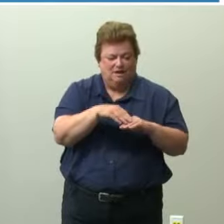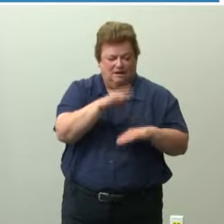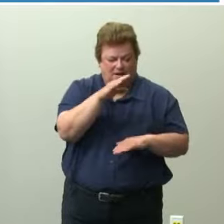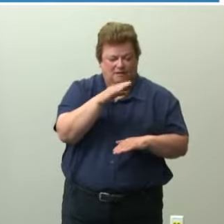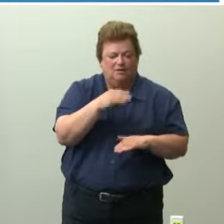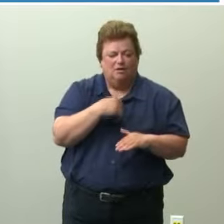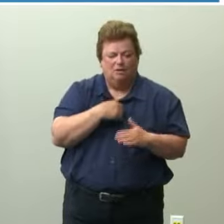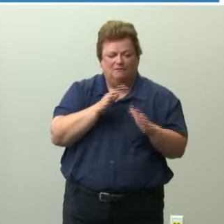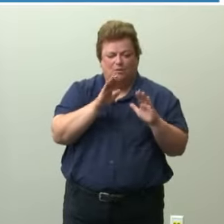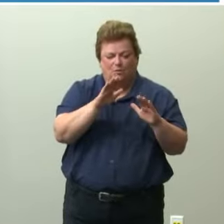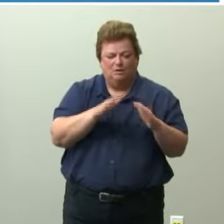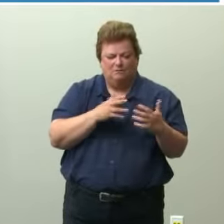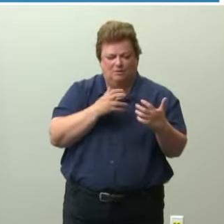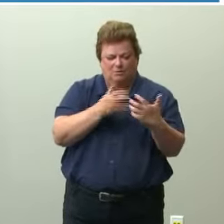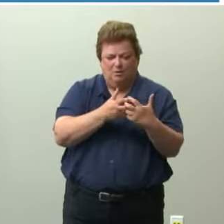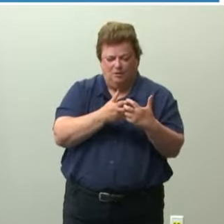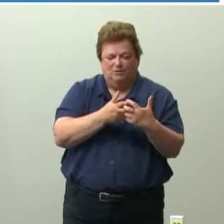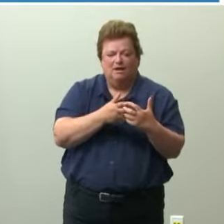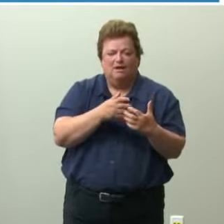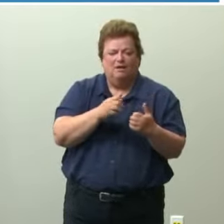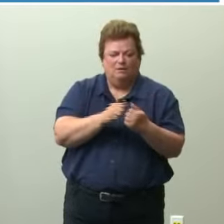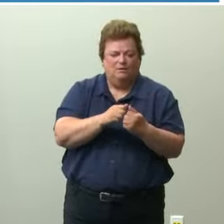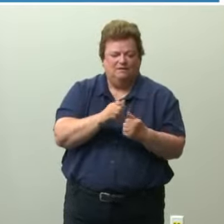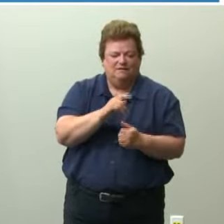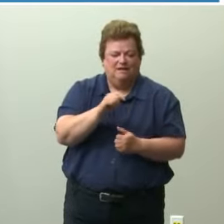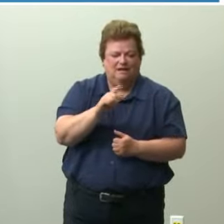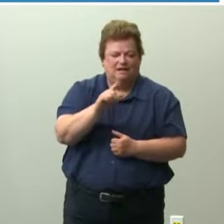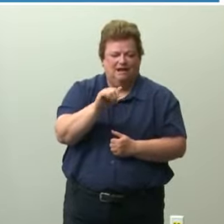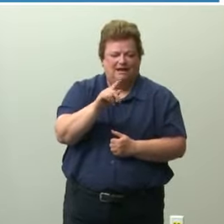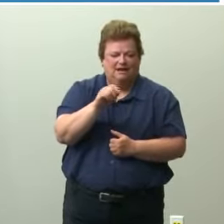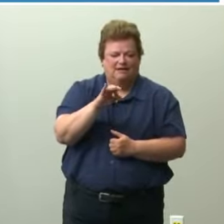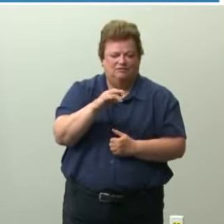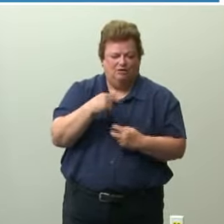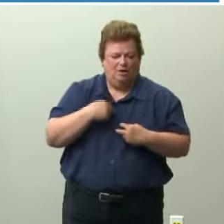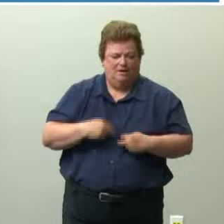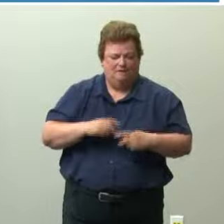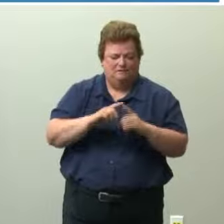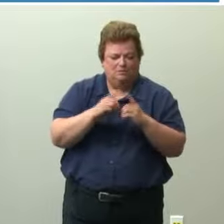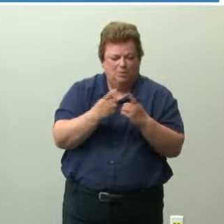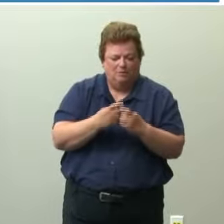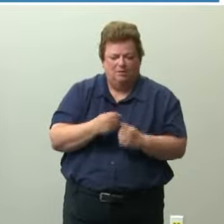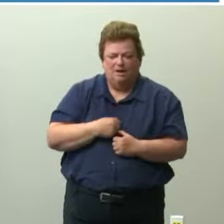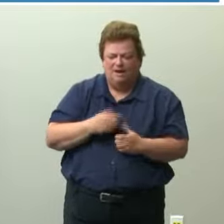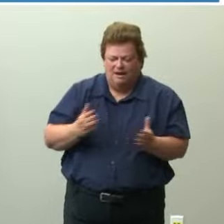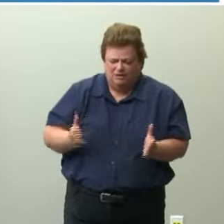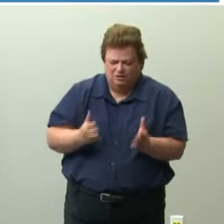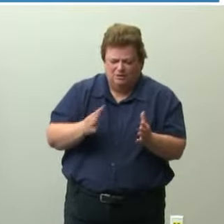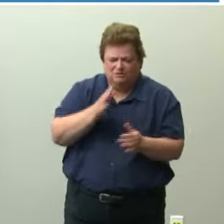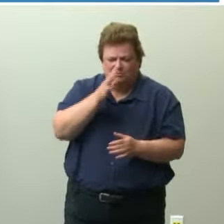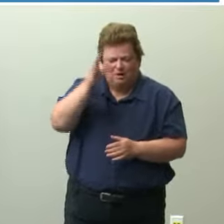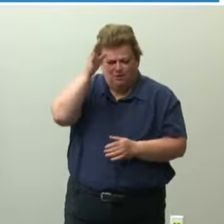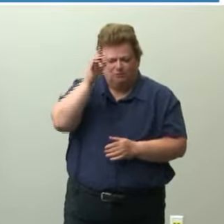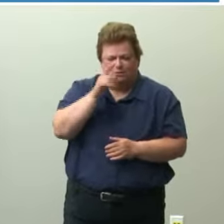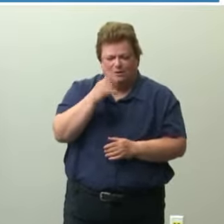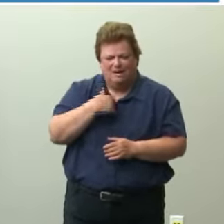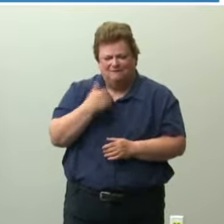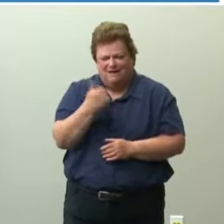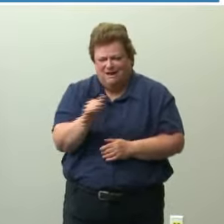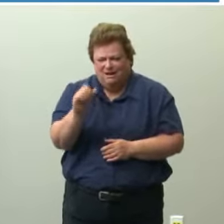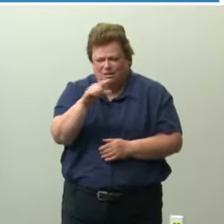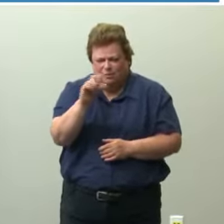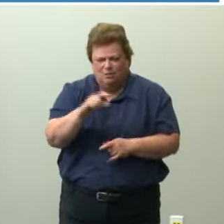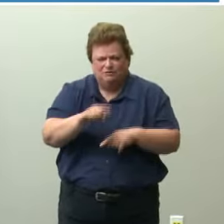partnership between pediatric practices and Lancaster County Health Department. So I would encourage parents who have questions about